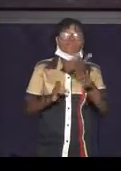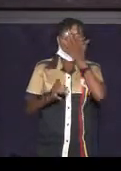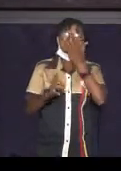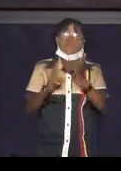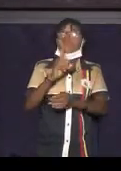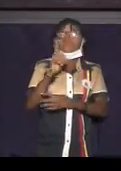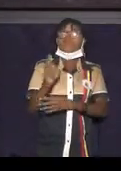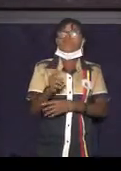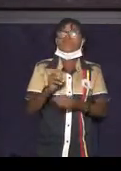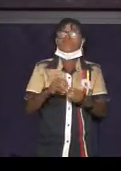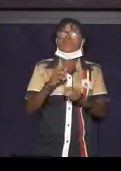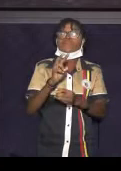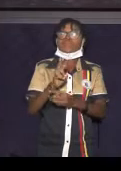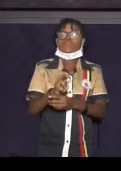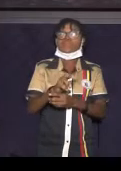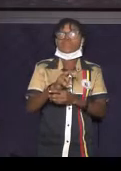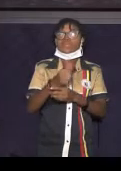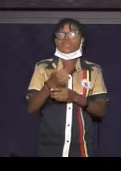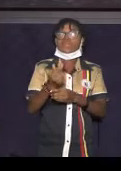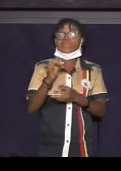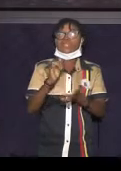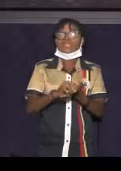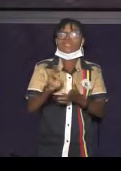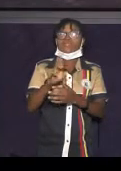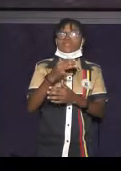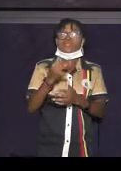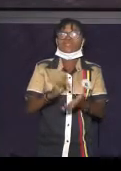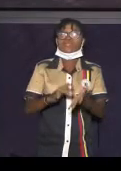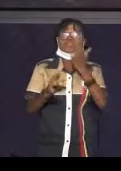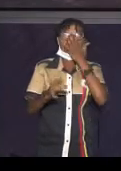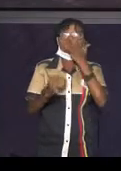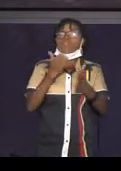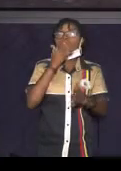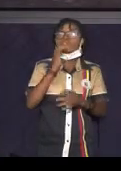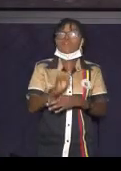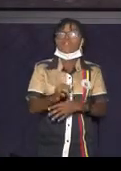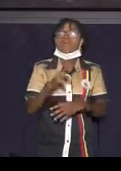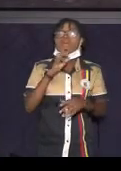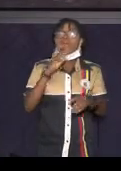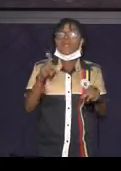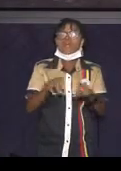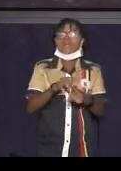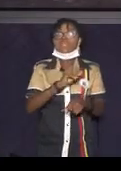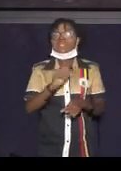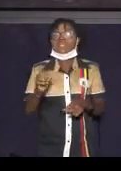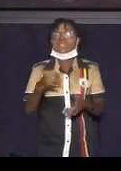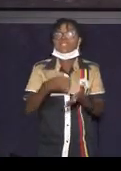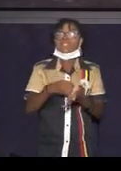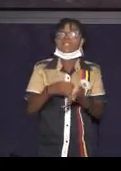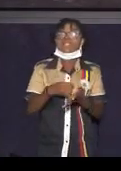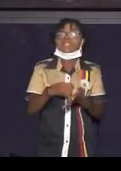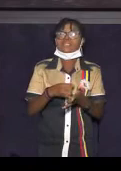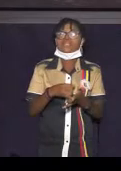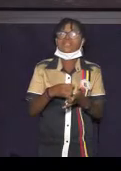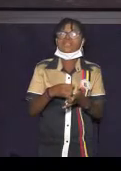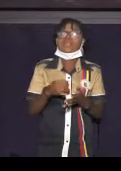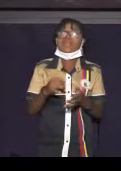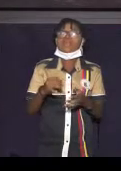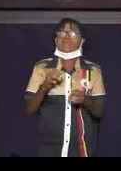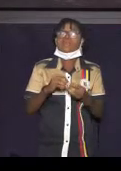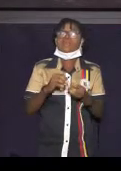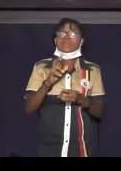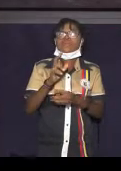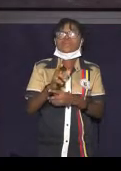drug? The second one, anyone that uses a drug wrongly has dash it. I think I talked about